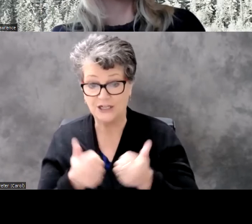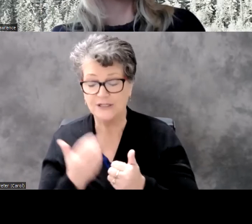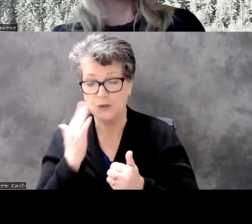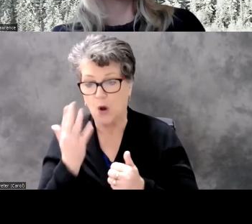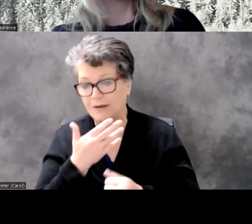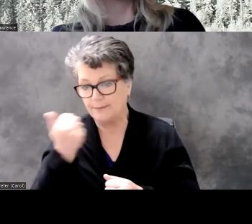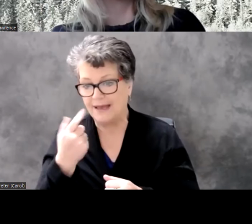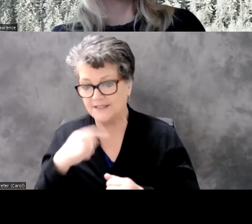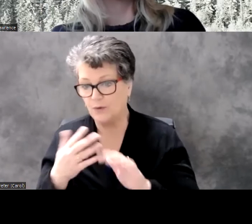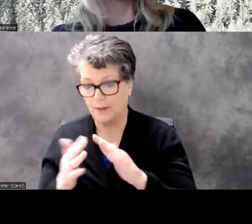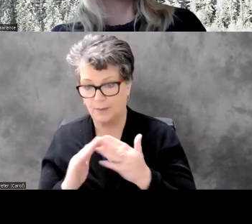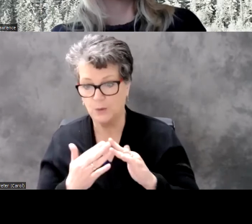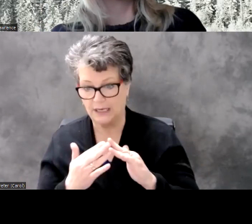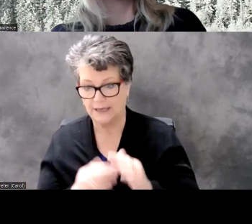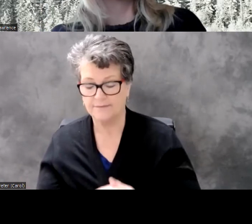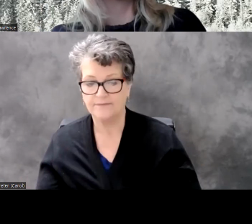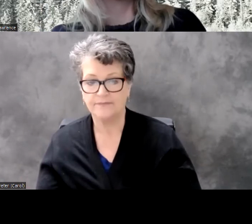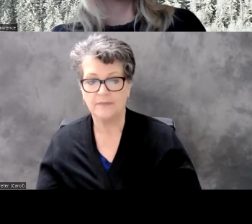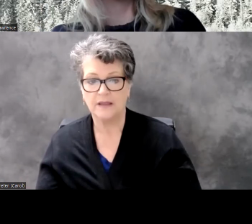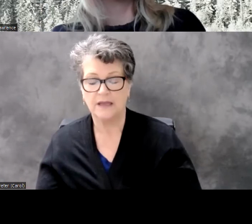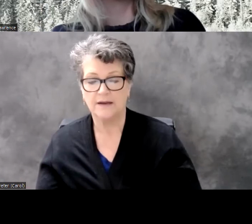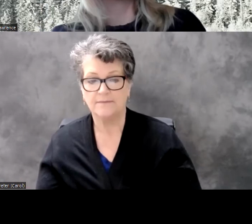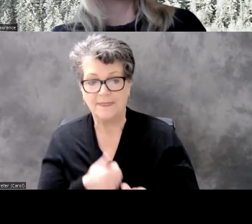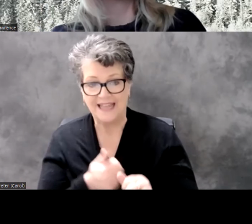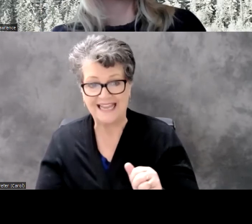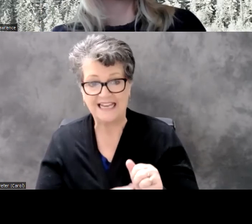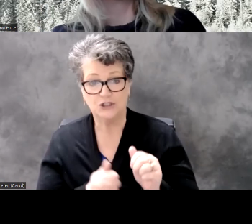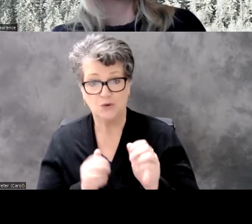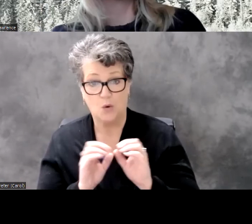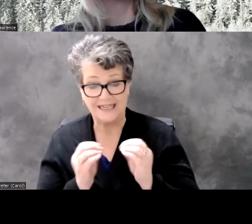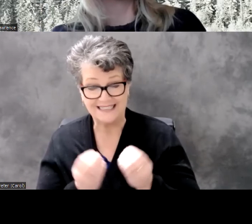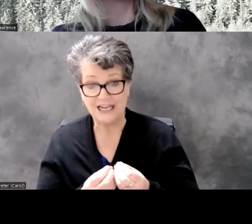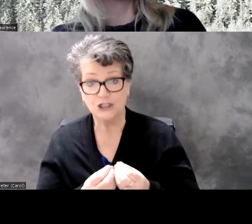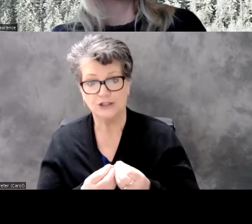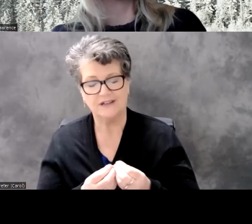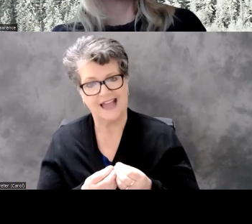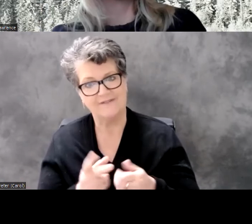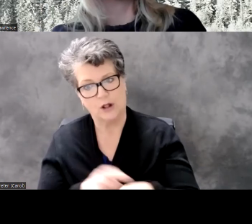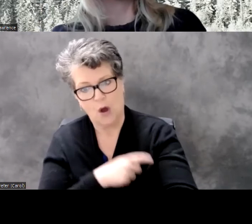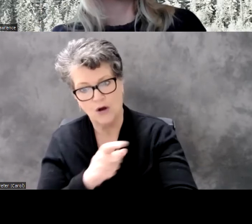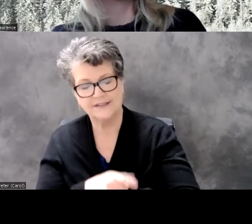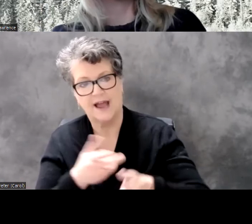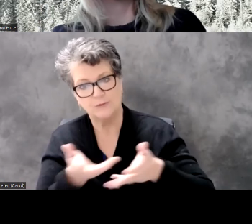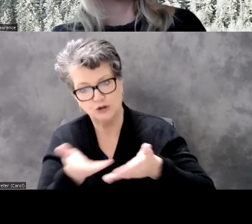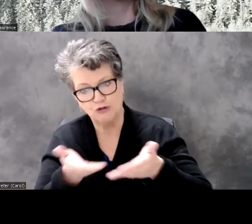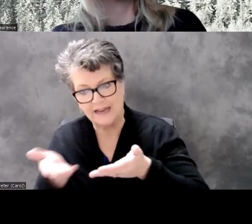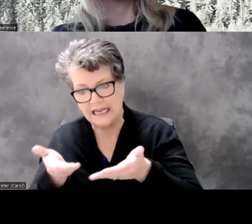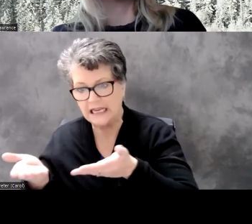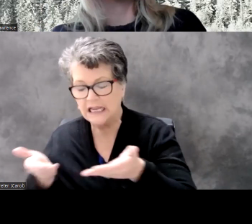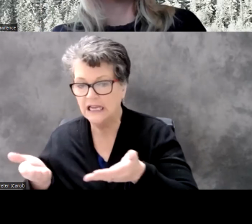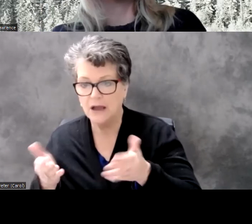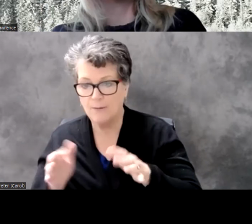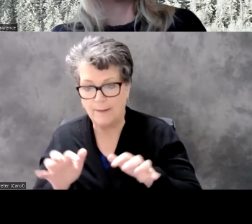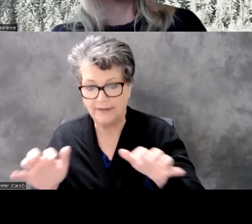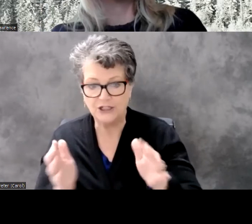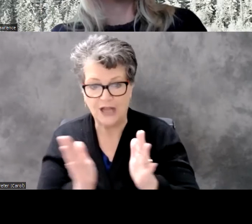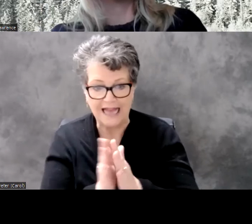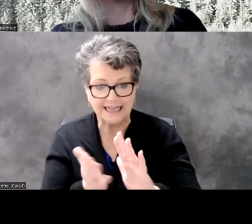the community. I think each organization spends a lot of time surveying participants, asking the